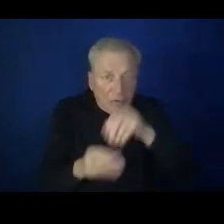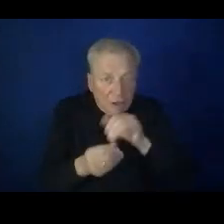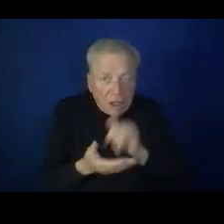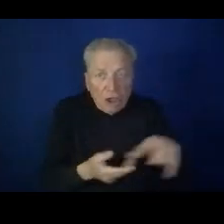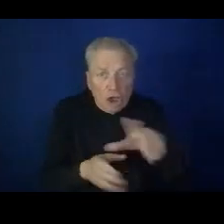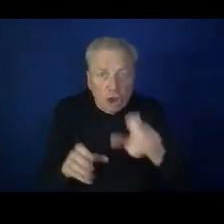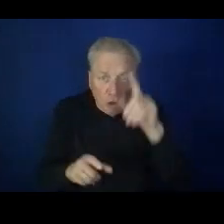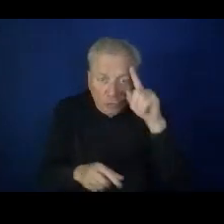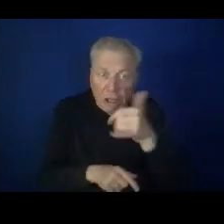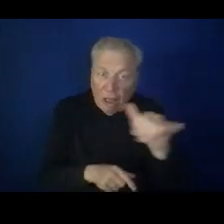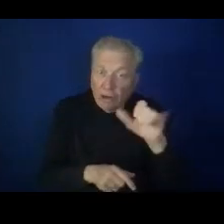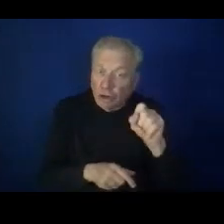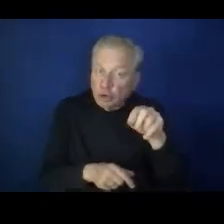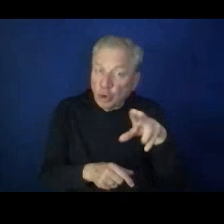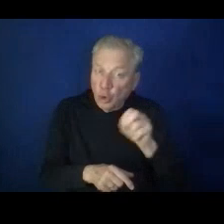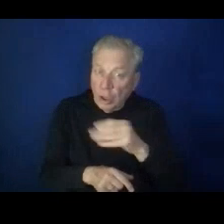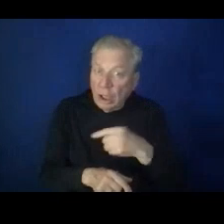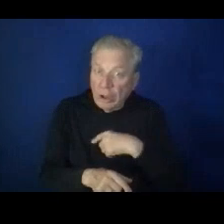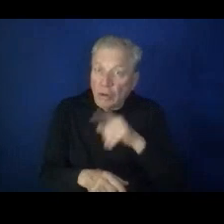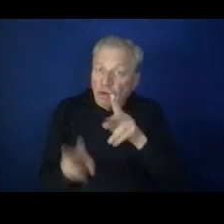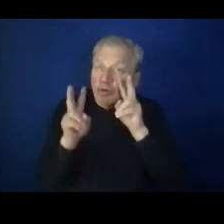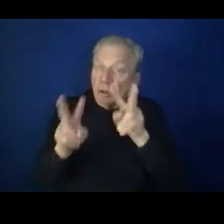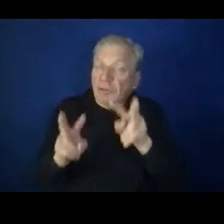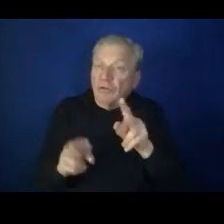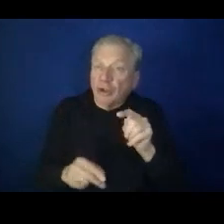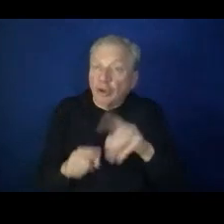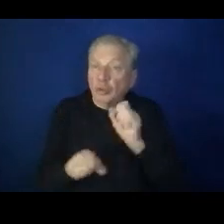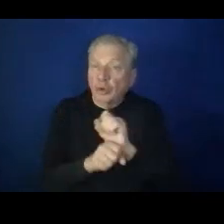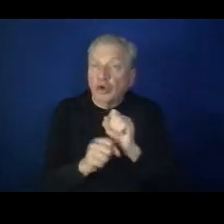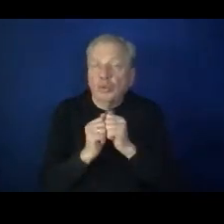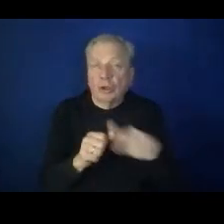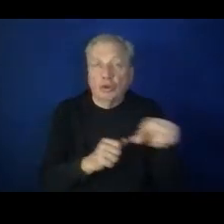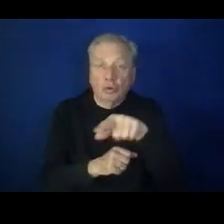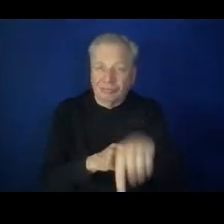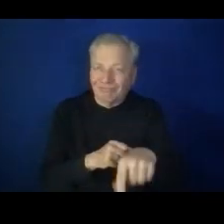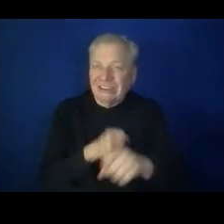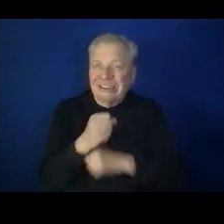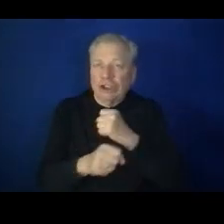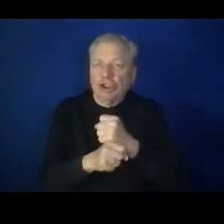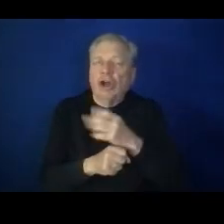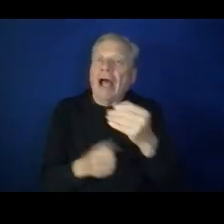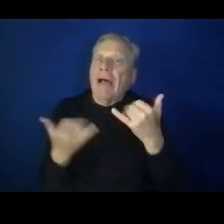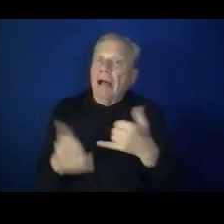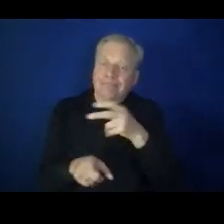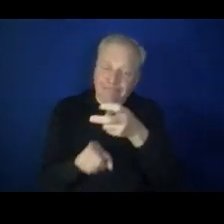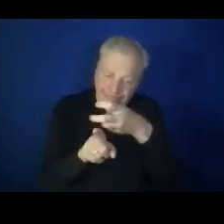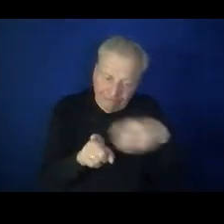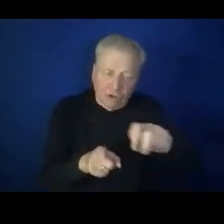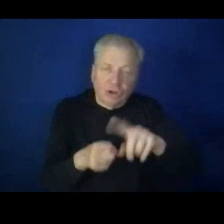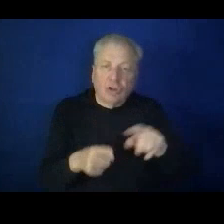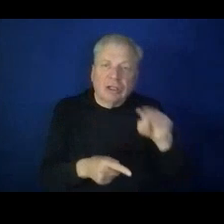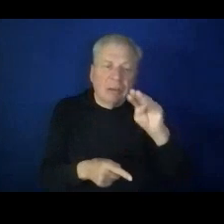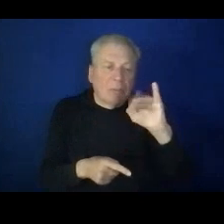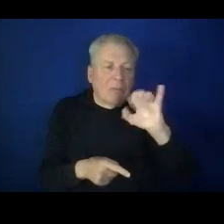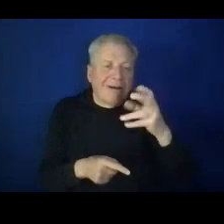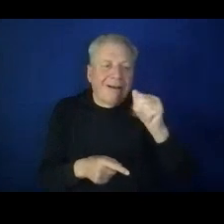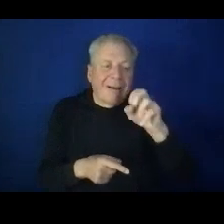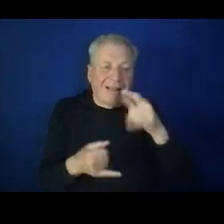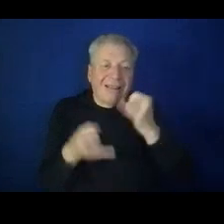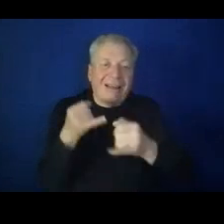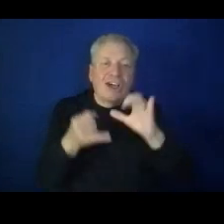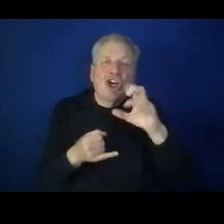for Yellowstone. We're really looking forward to working with you this year. So, and now we're going to hand it off to Michael Curtis, and he is going to